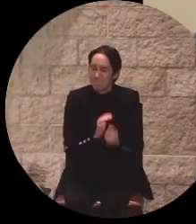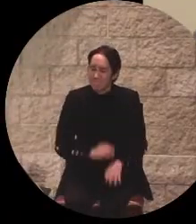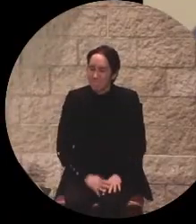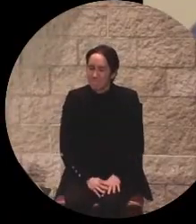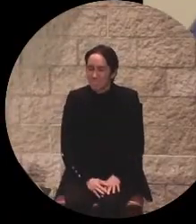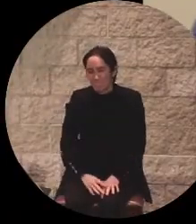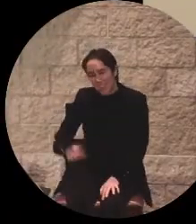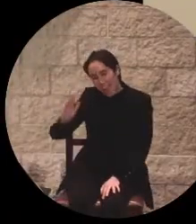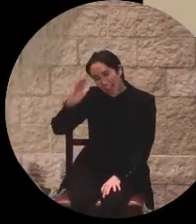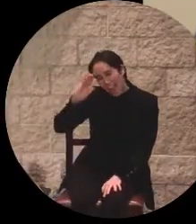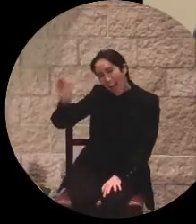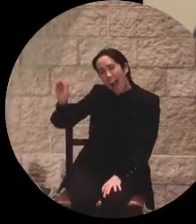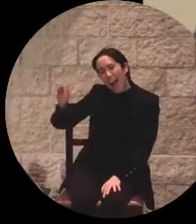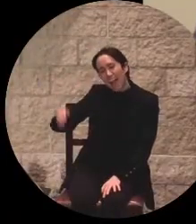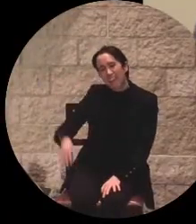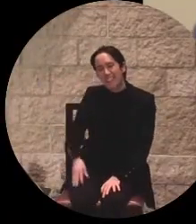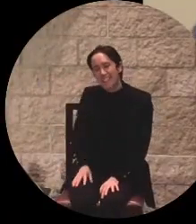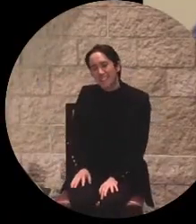Hi, Unity.